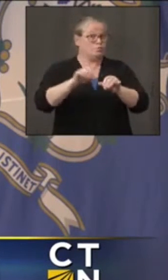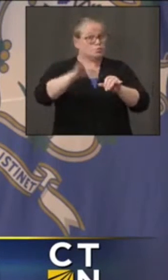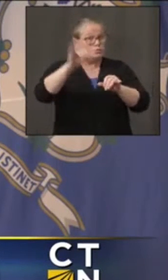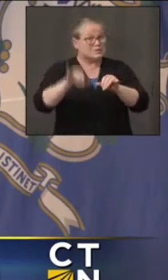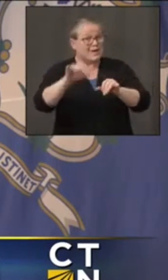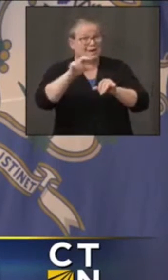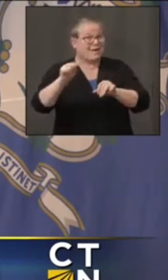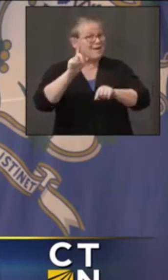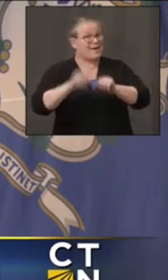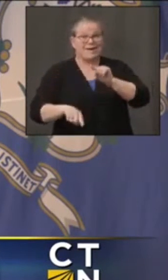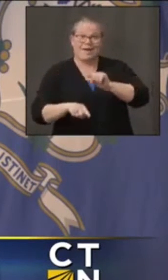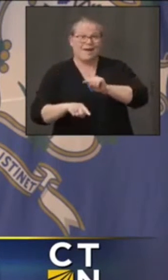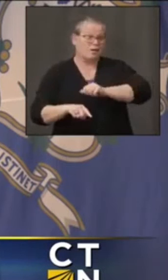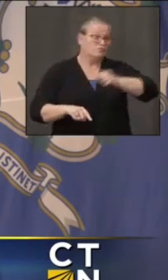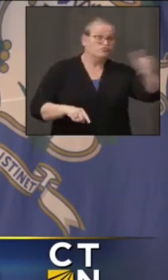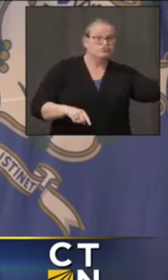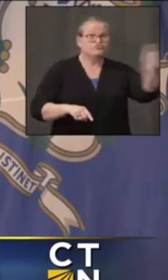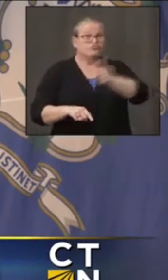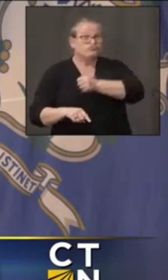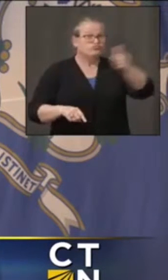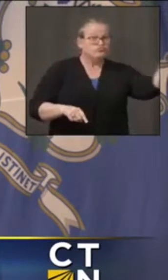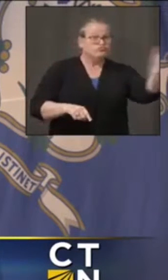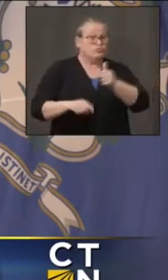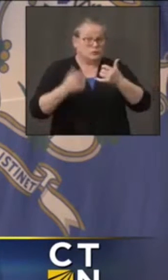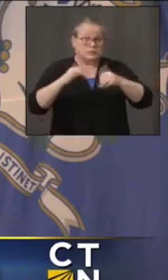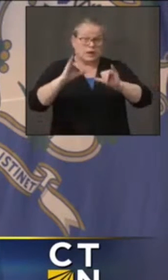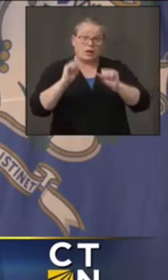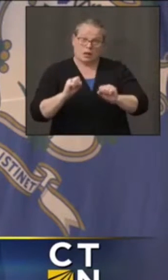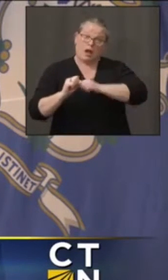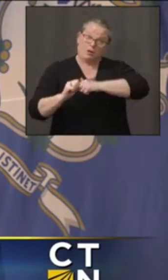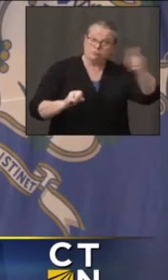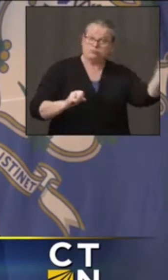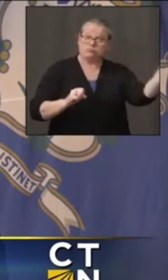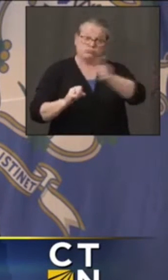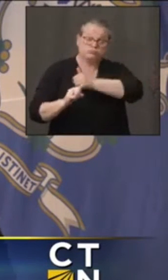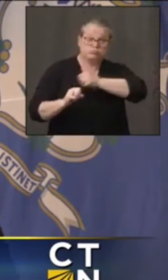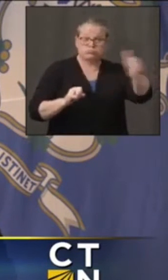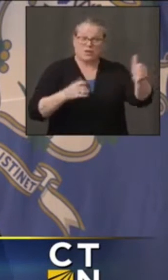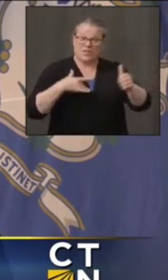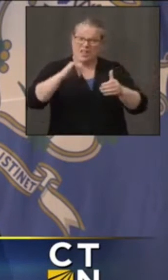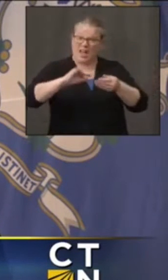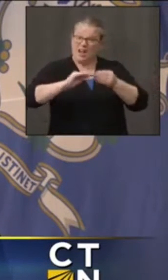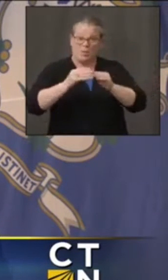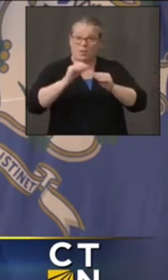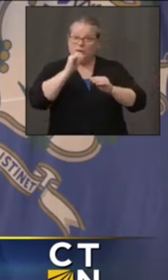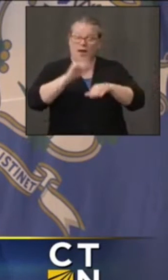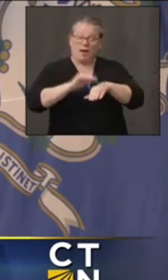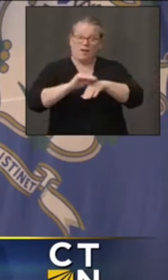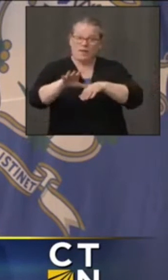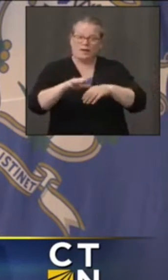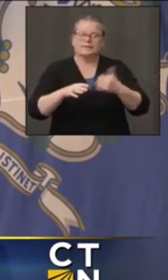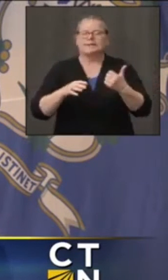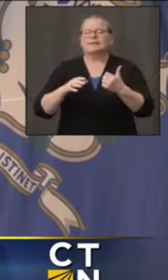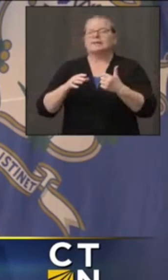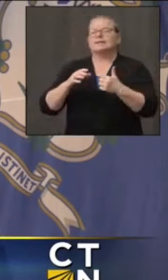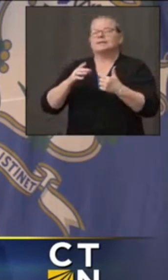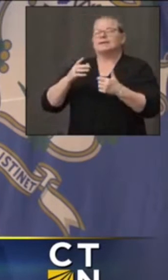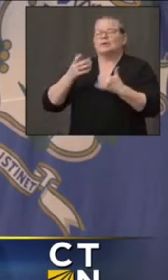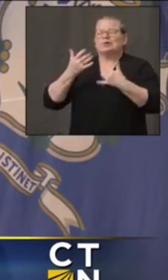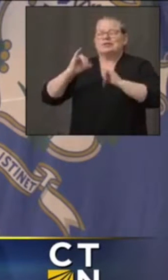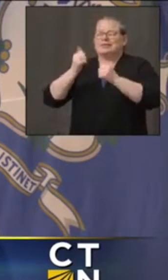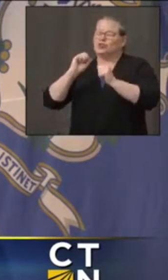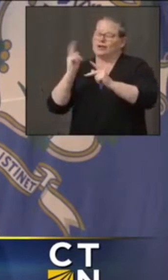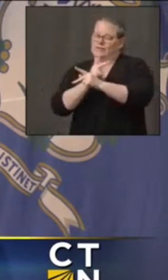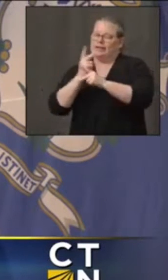be affected by this? They would still be able to cross the border back and forth? Yeah, we're still trying to figure that out. But obviously at that